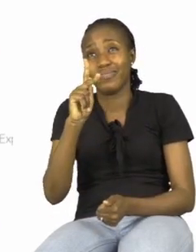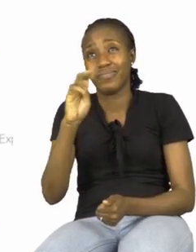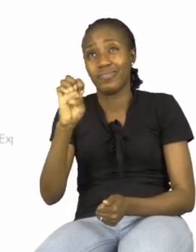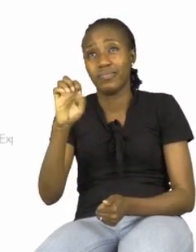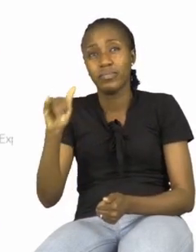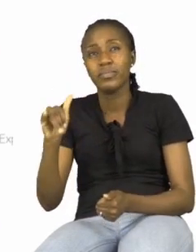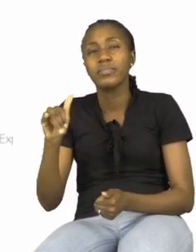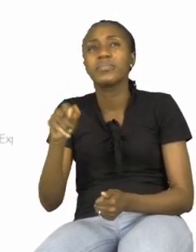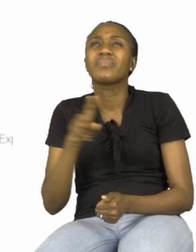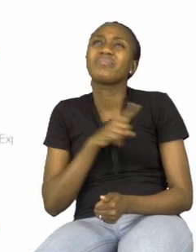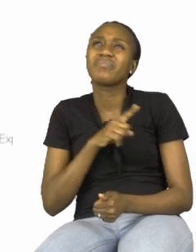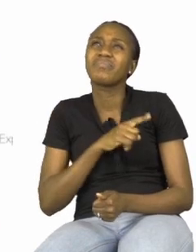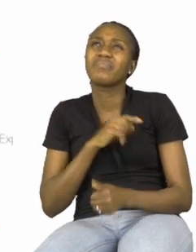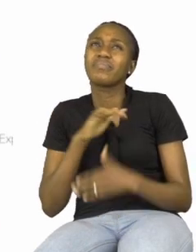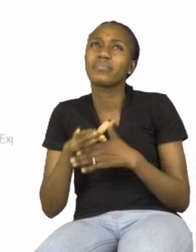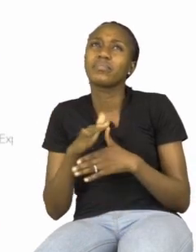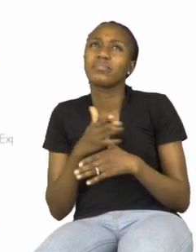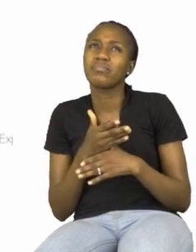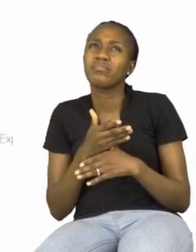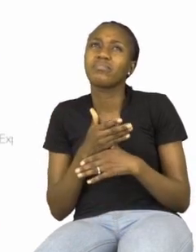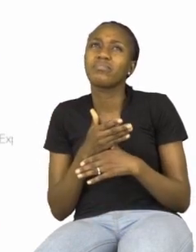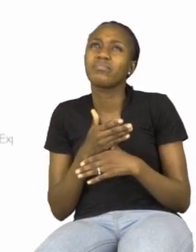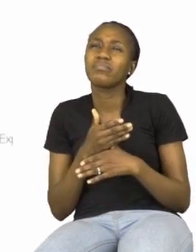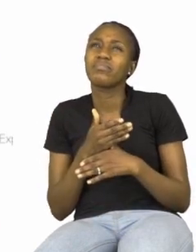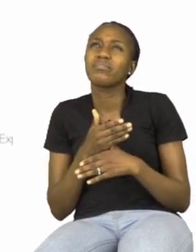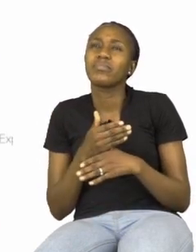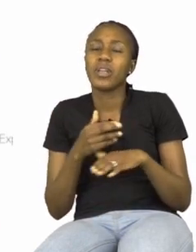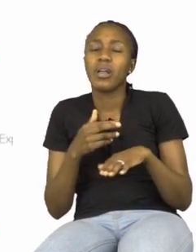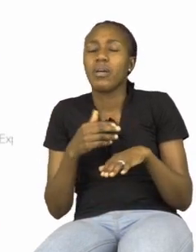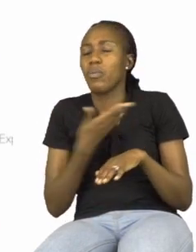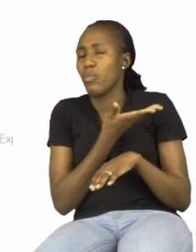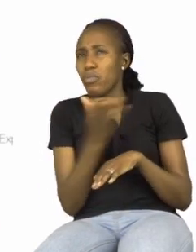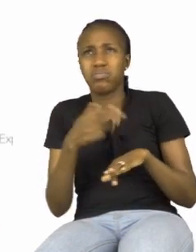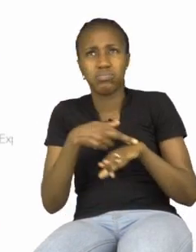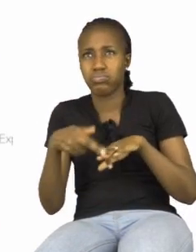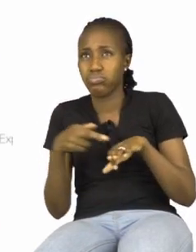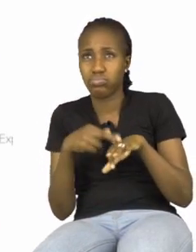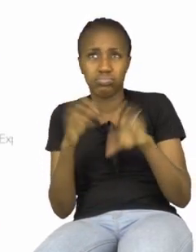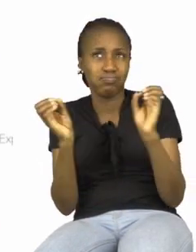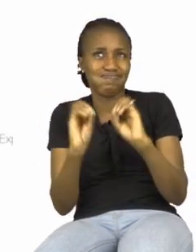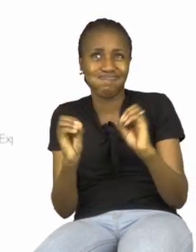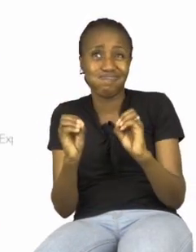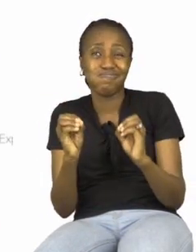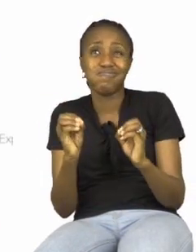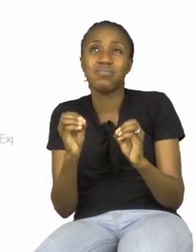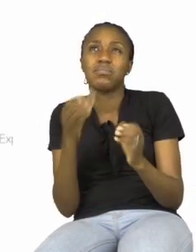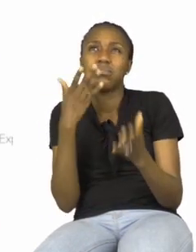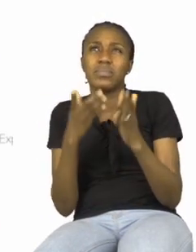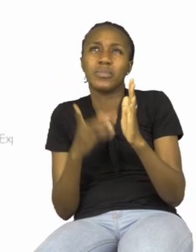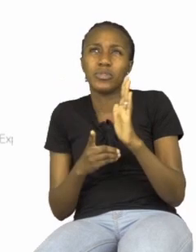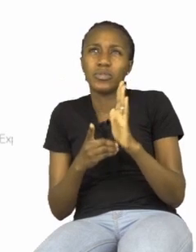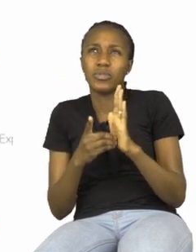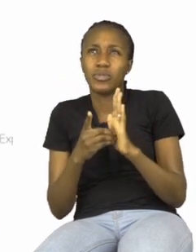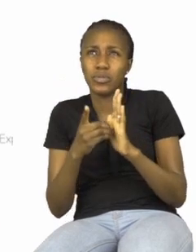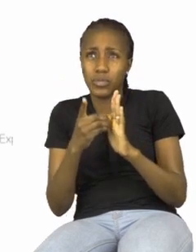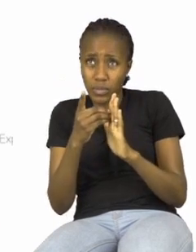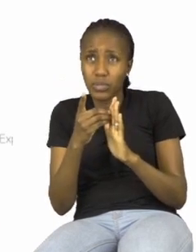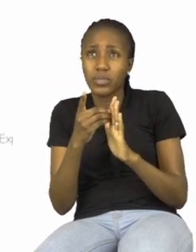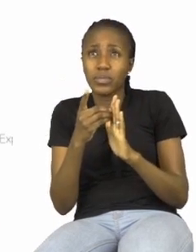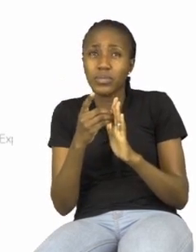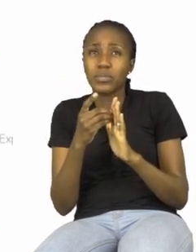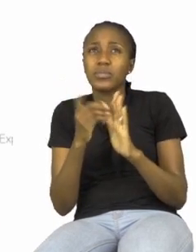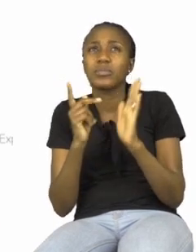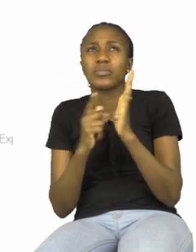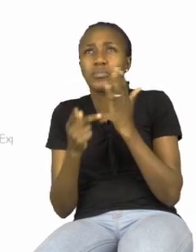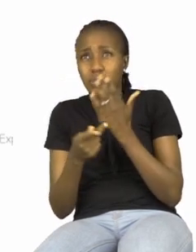haven't, passionately started the game in all the regions. But that is why our development programs that we have at the moment, and we've got a